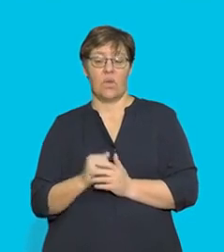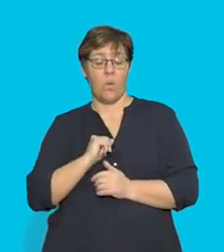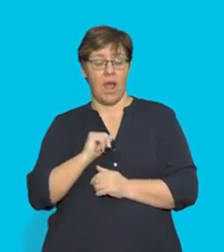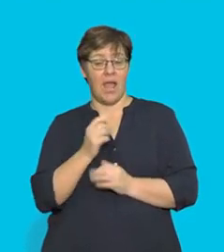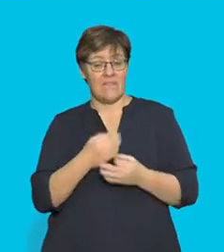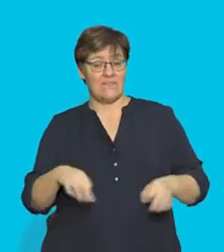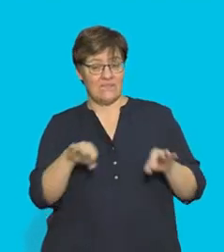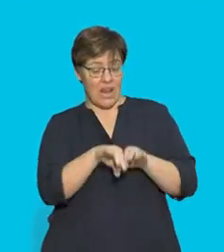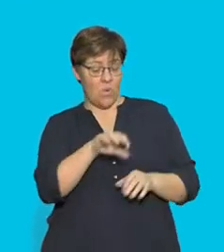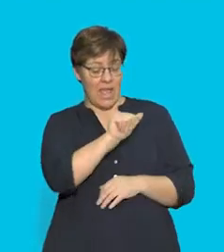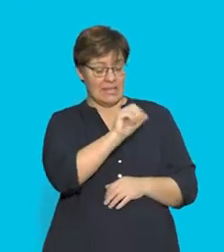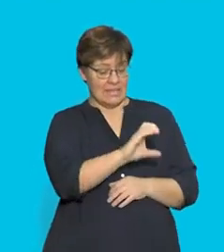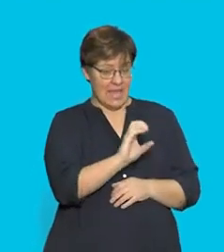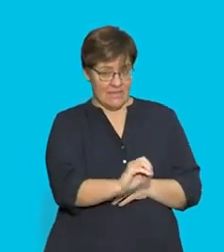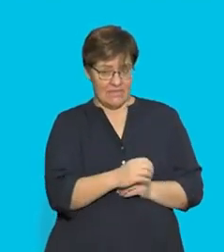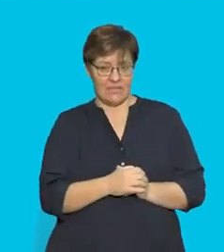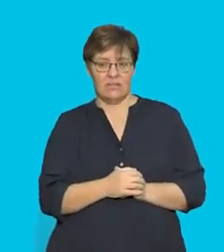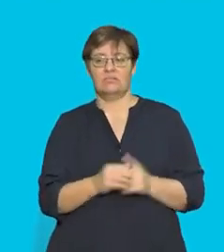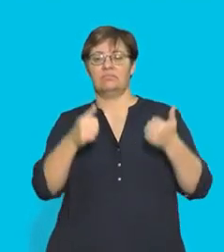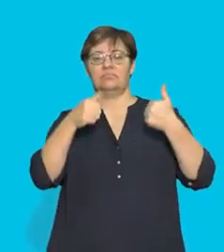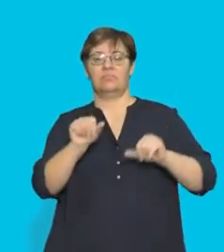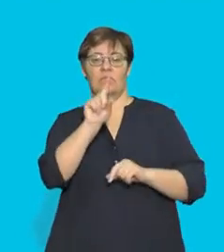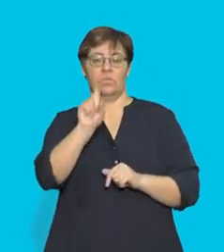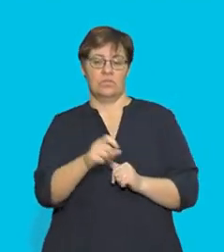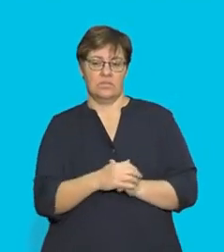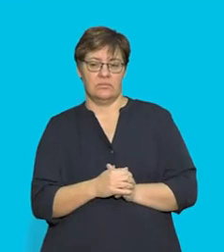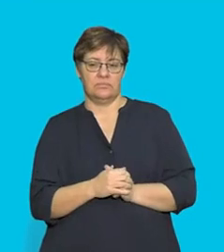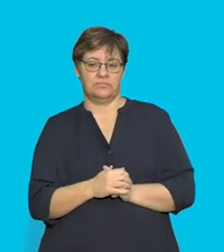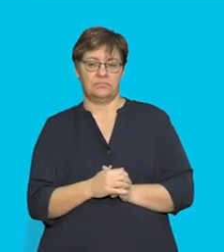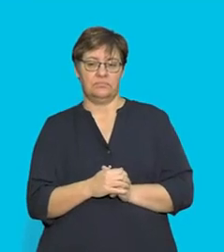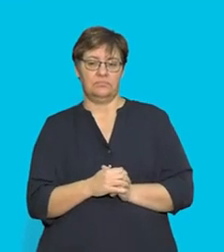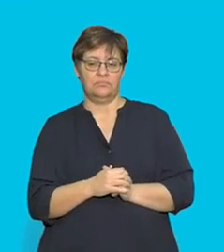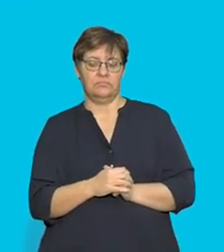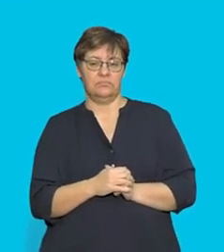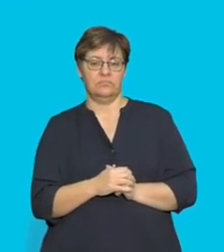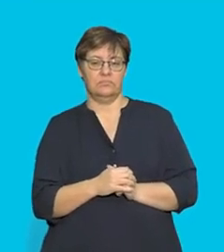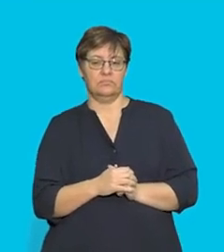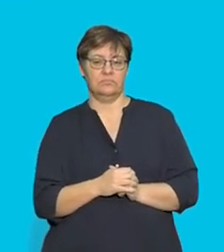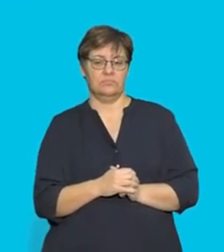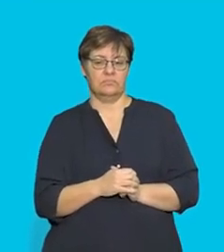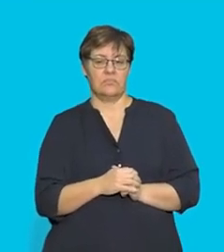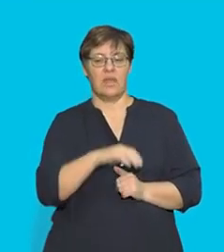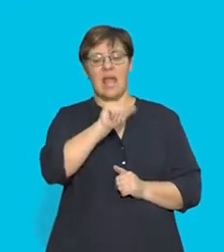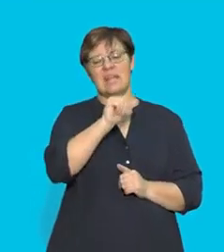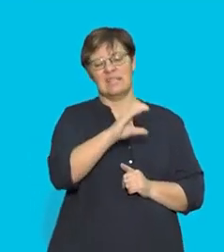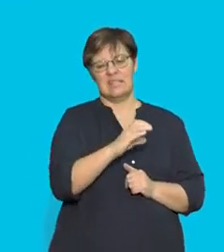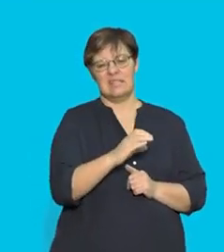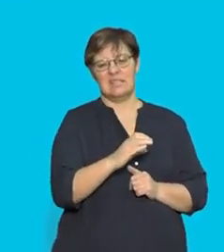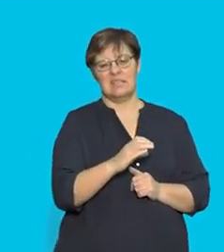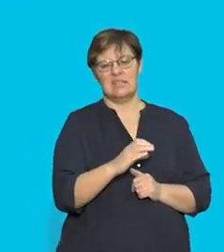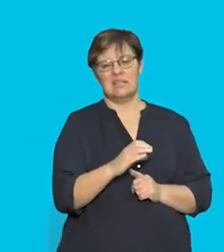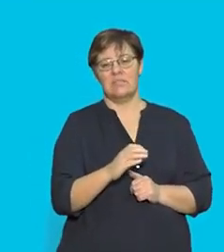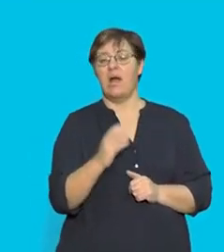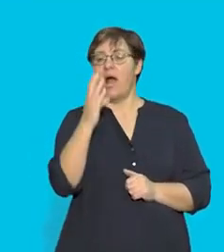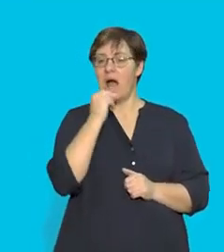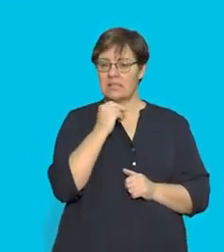we now have a value for AC, let's look at the next question. Okay, AC is roughly,